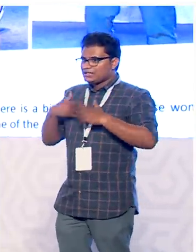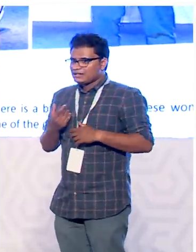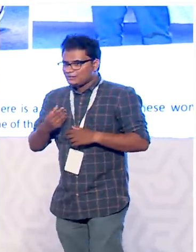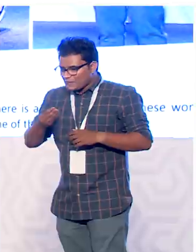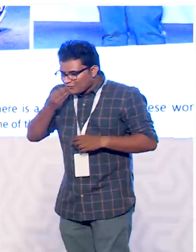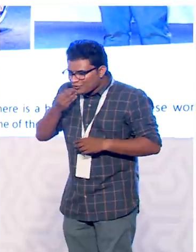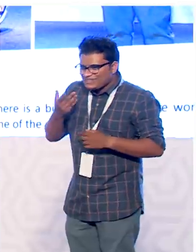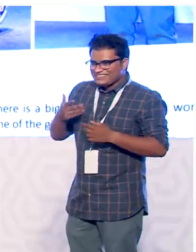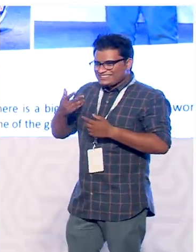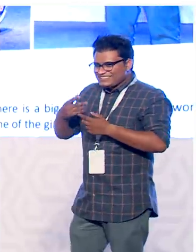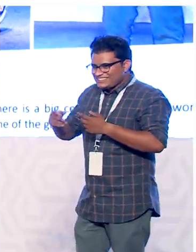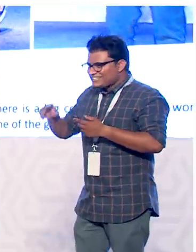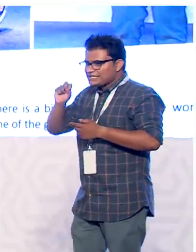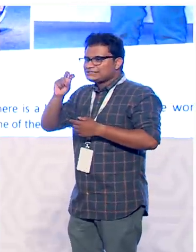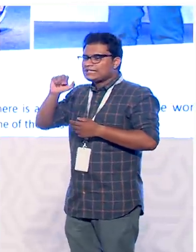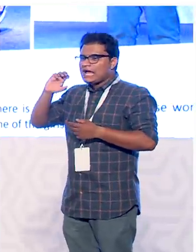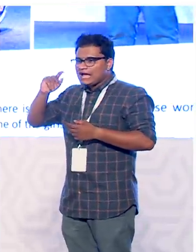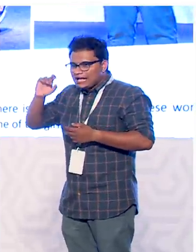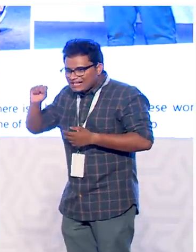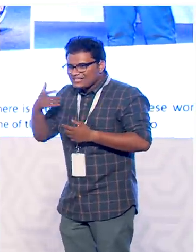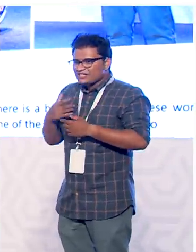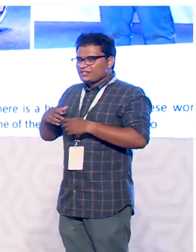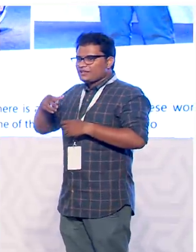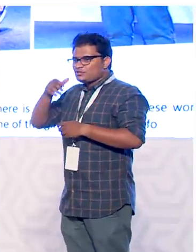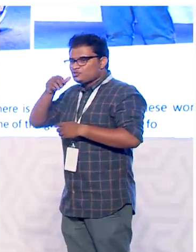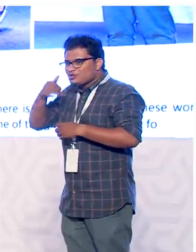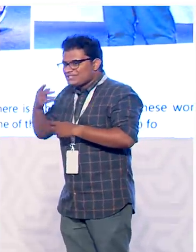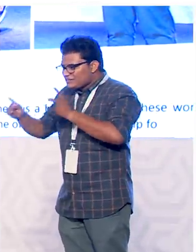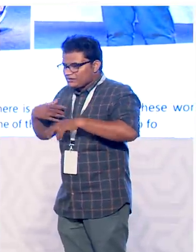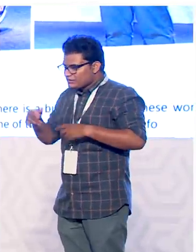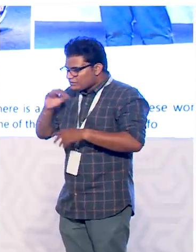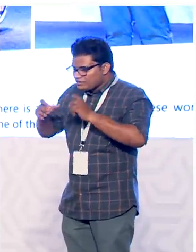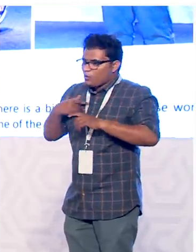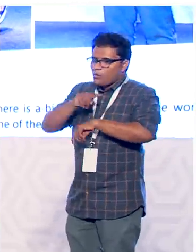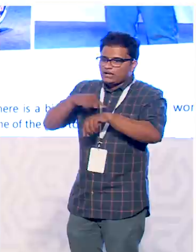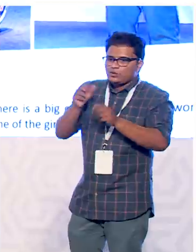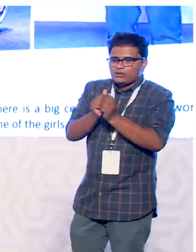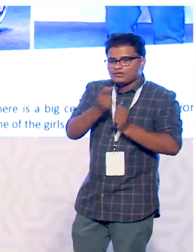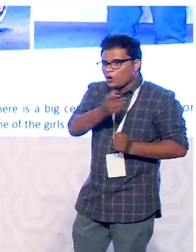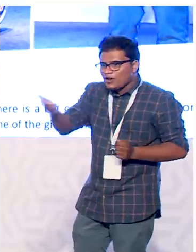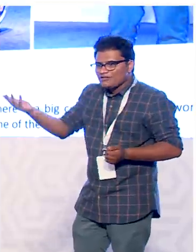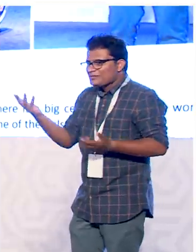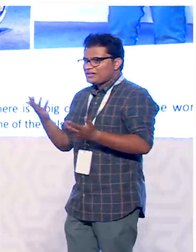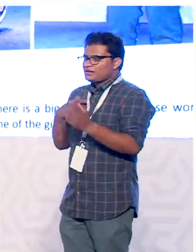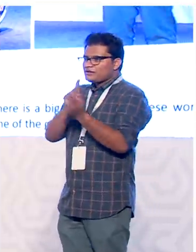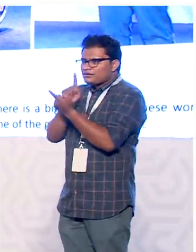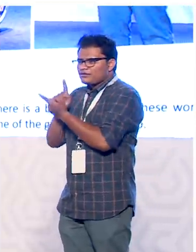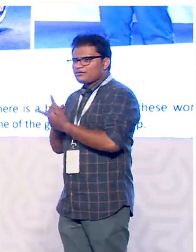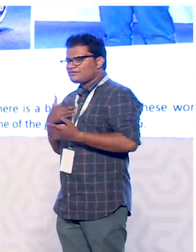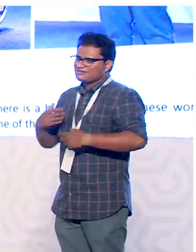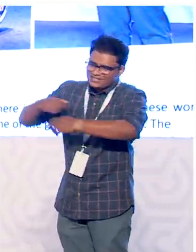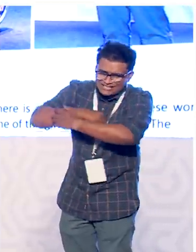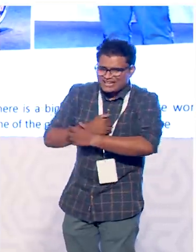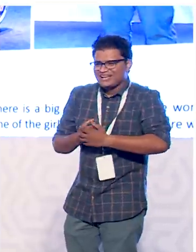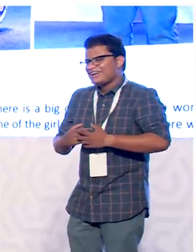cool drinks and things like that, which she must have experienced for the first time. So she spent about 1 hour with all of them. They all hugged her,